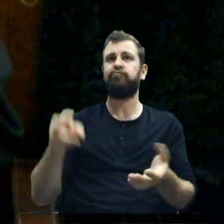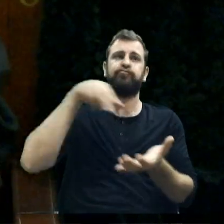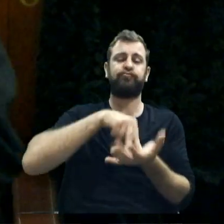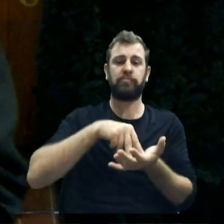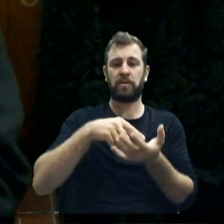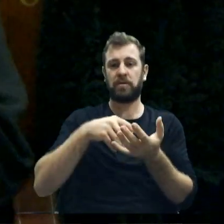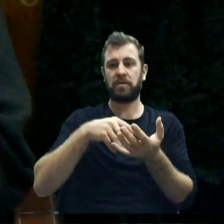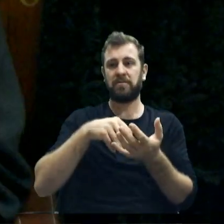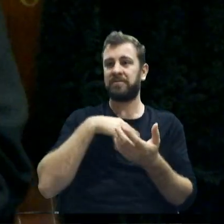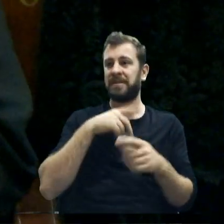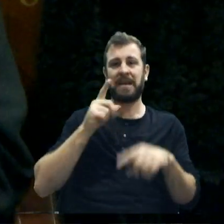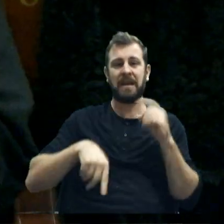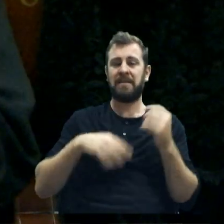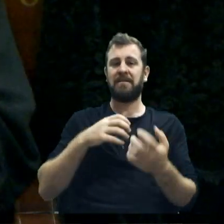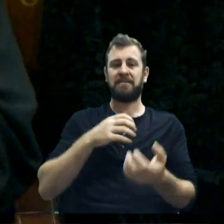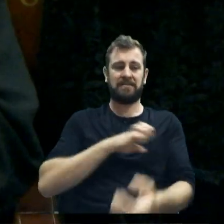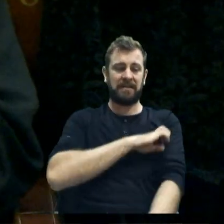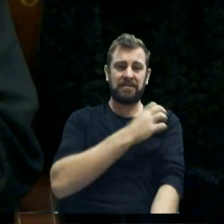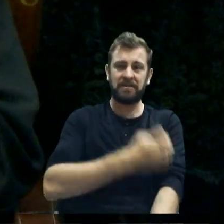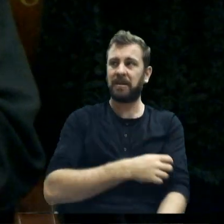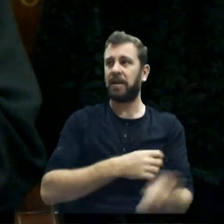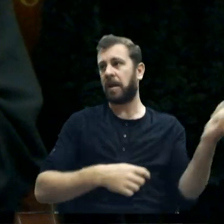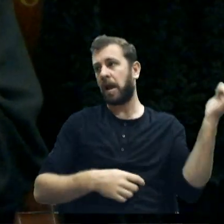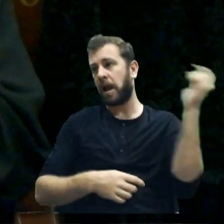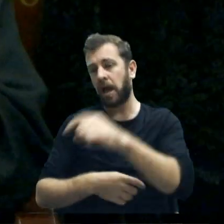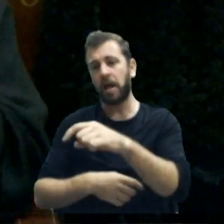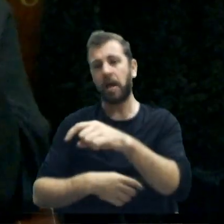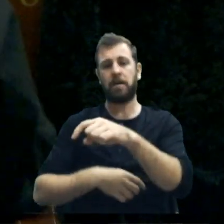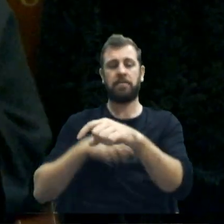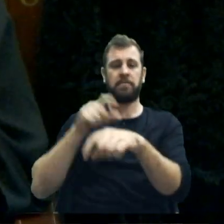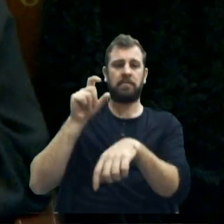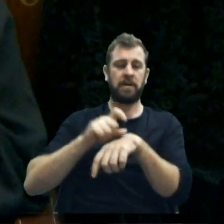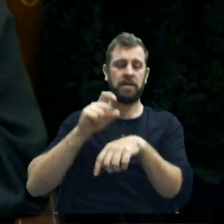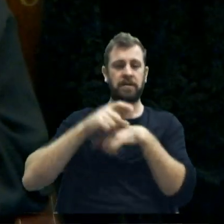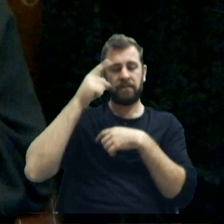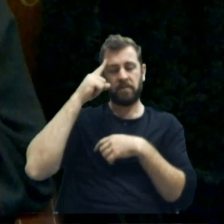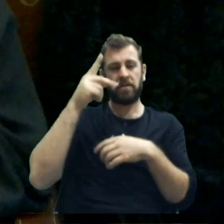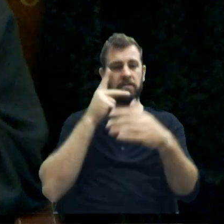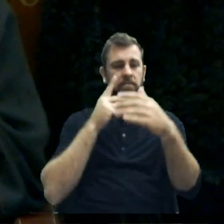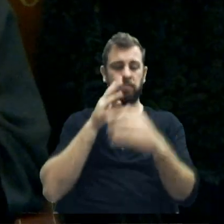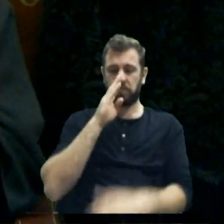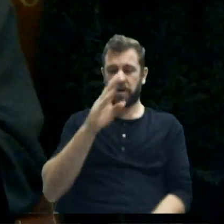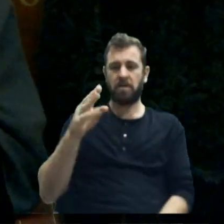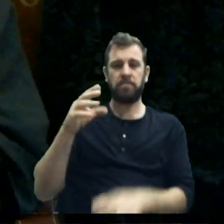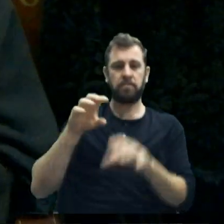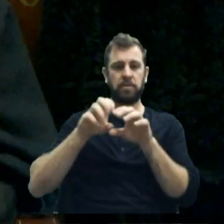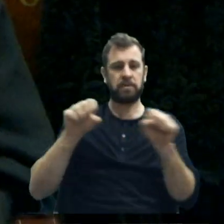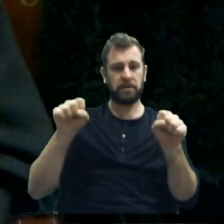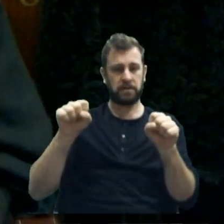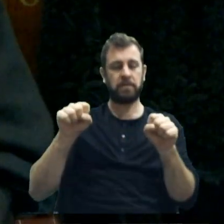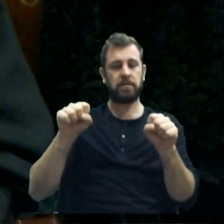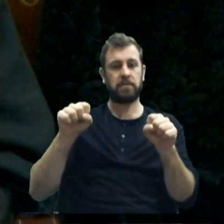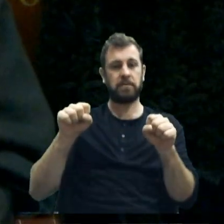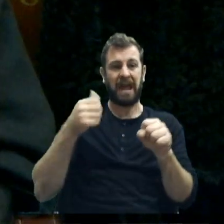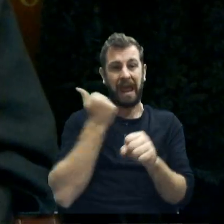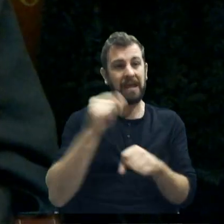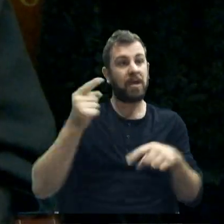to a majlis of Imam Hussein. Is there anything we can do as men in that house to lighten that